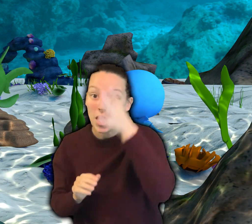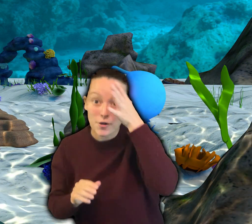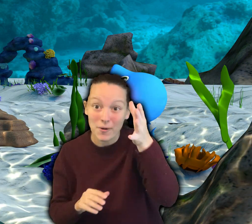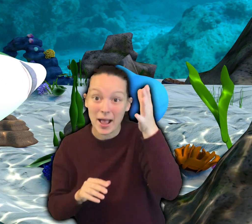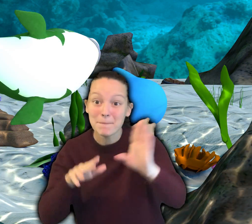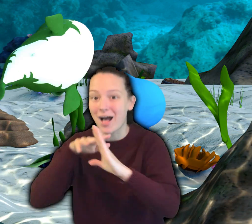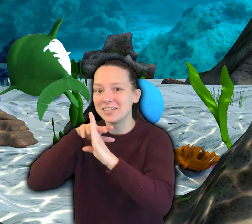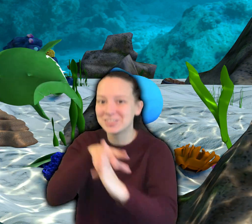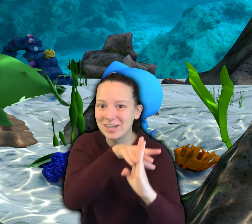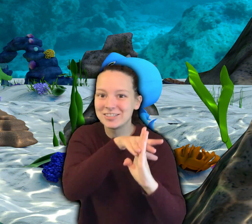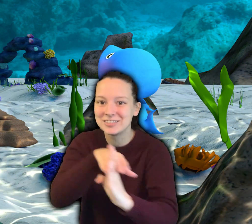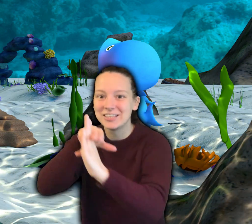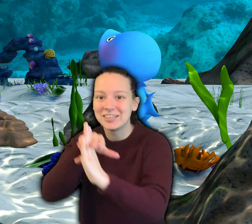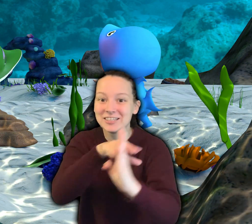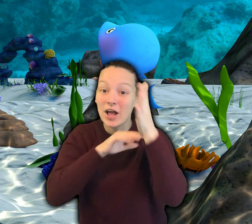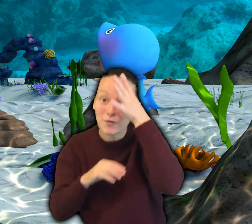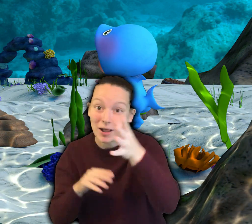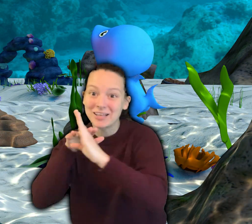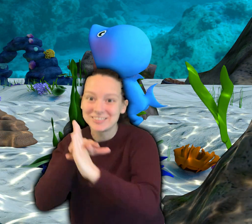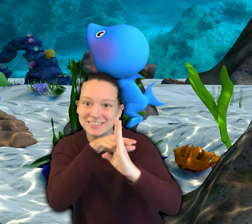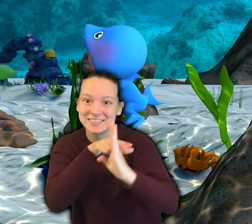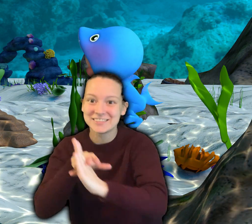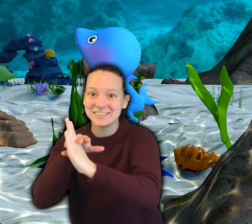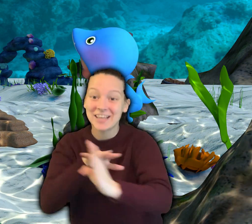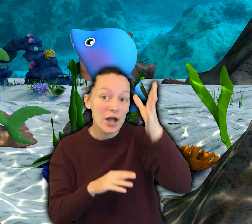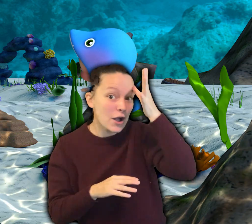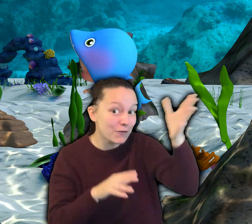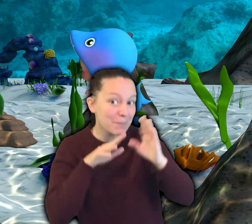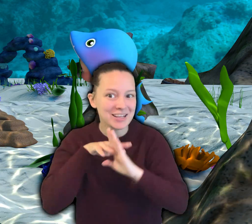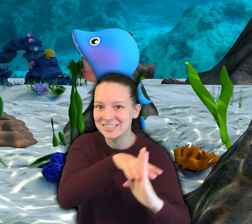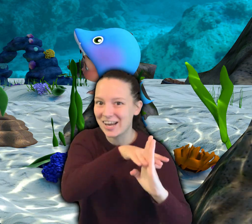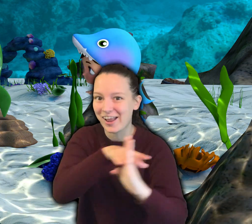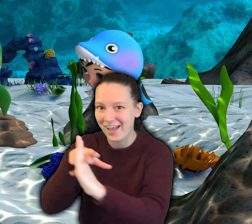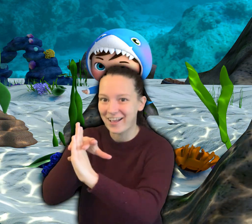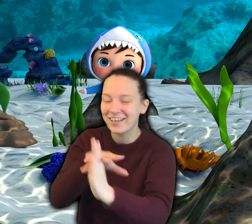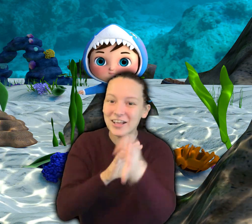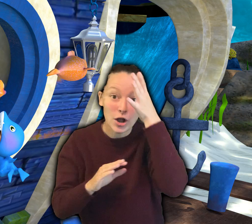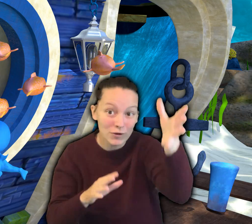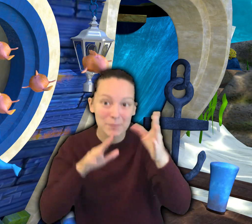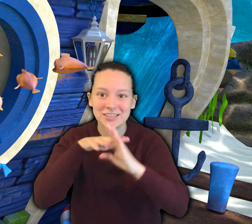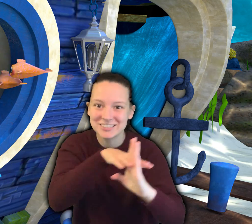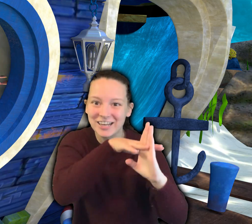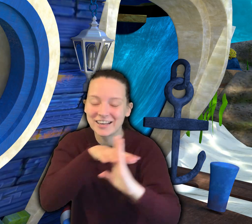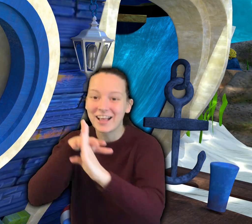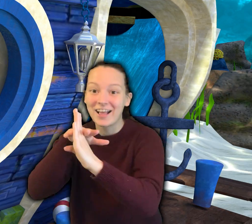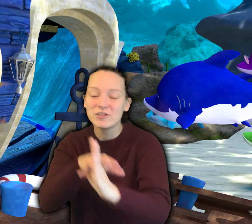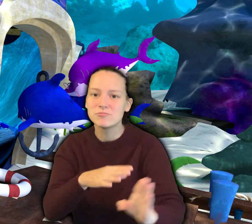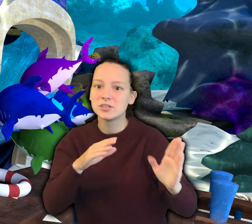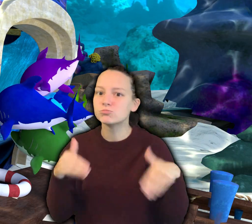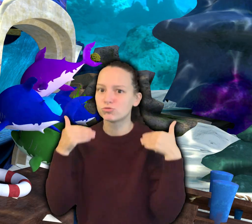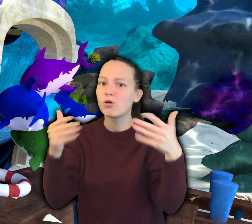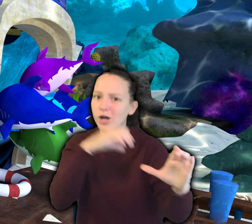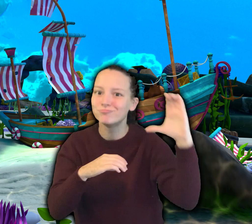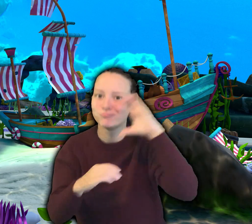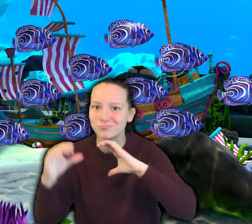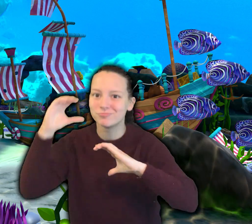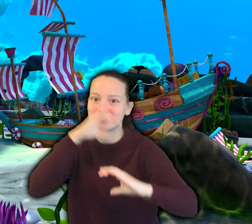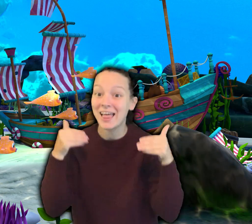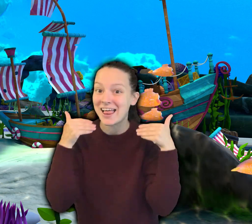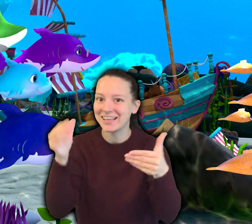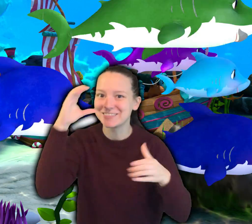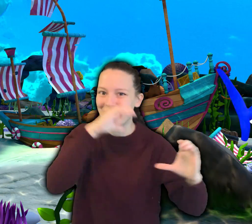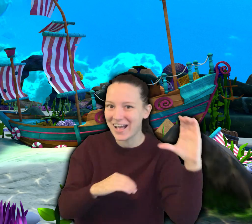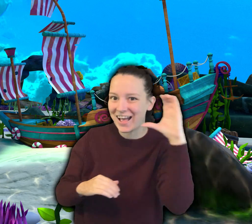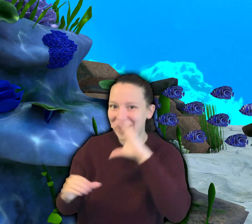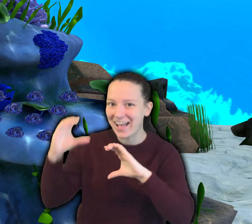grandpa shark grandpa shark grandpa shark grandpa shark let's go hun let's go